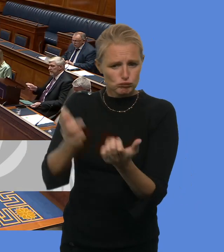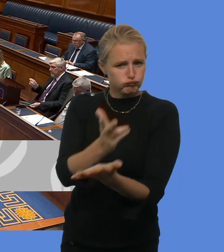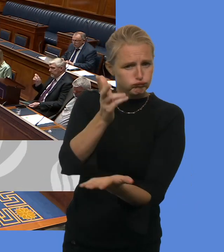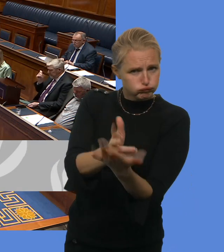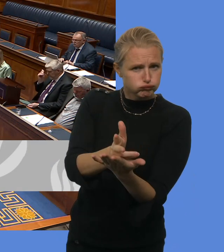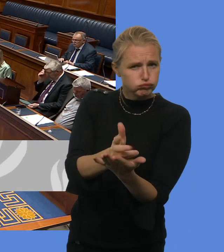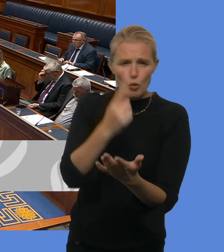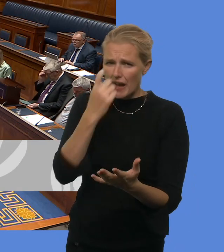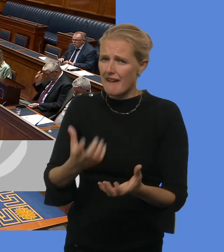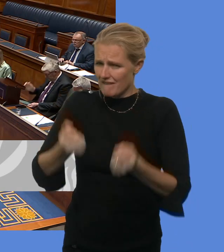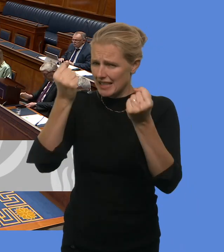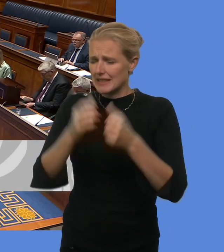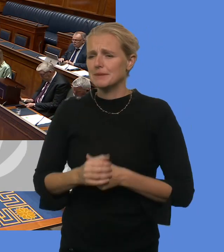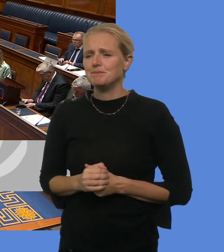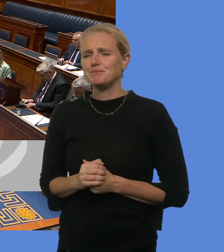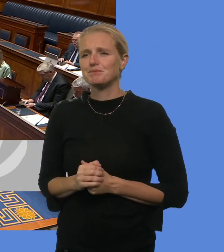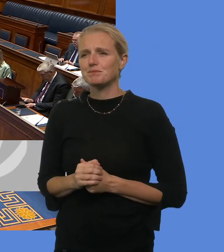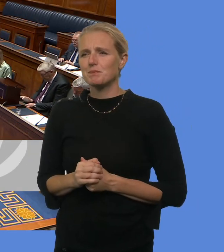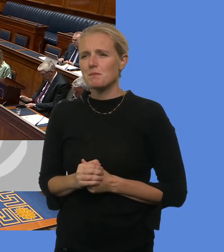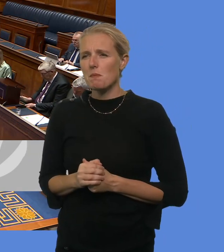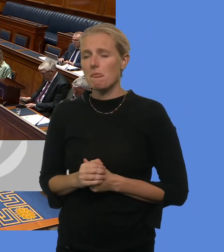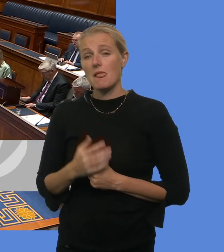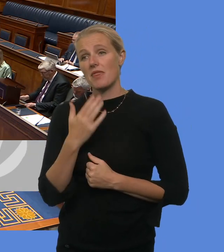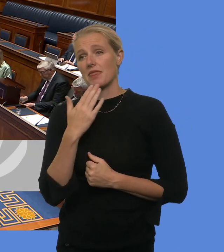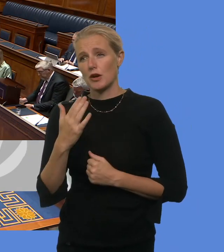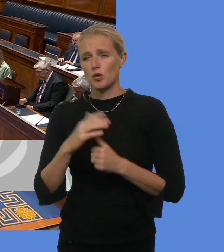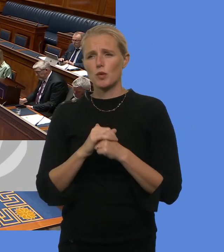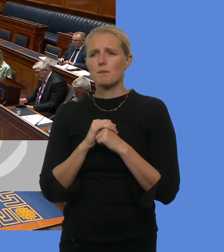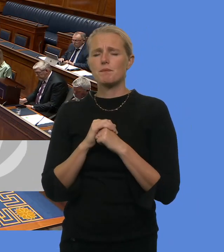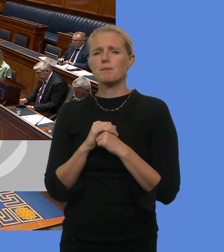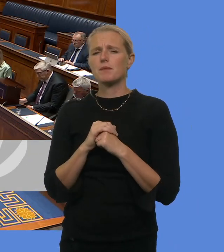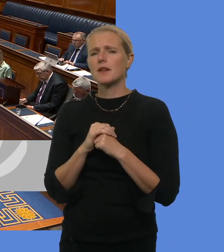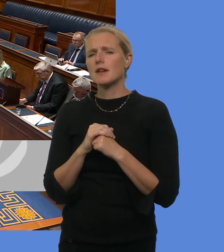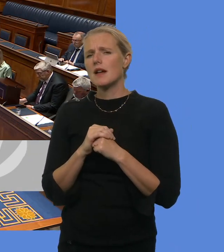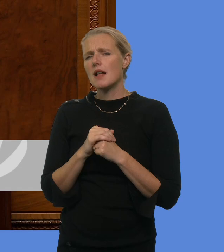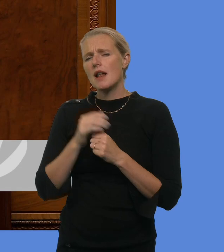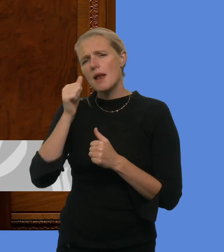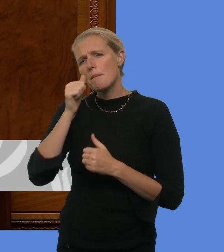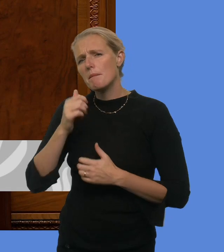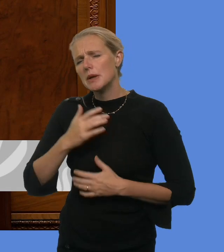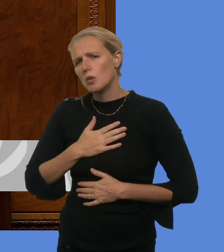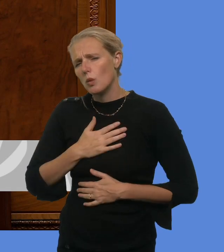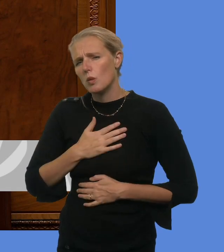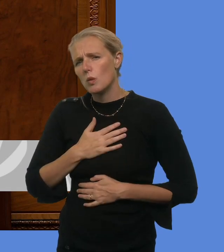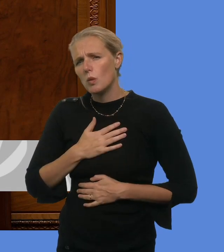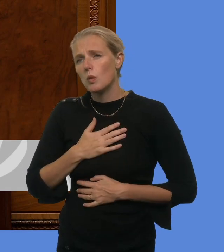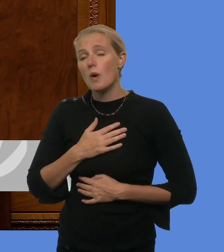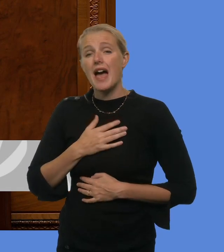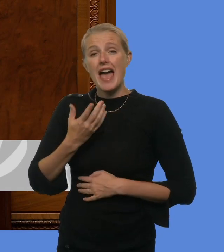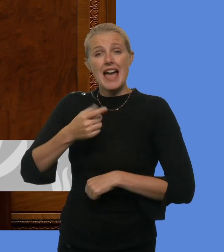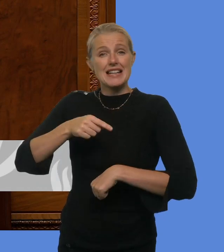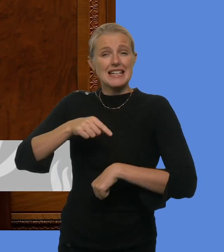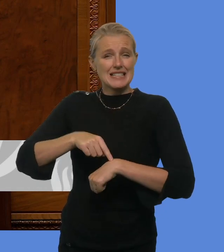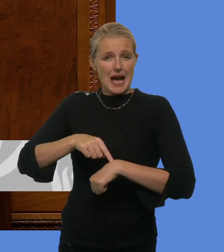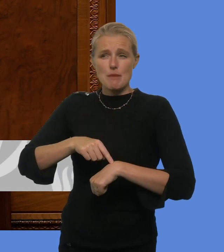Linda Dillon. Thank the Minister. Minister, can you confirm where there is a request for a speed limit to be reduced